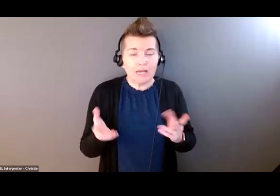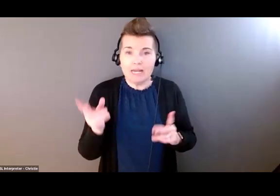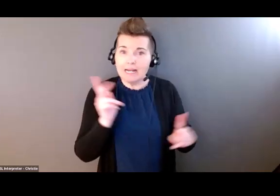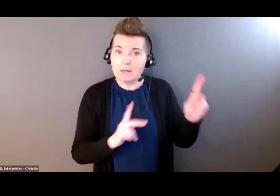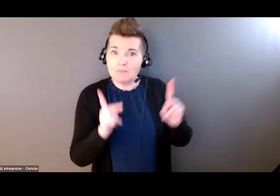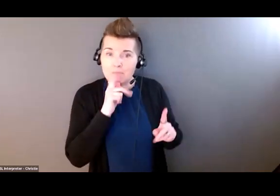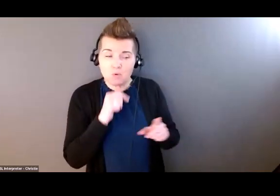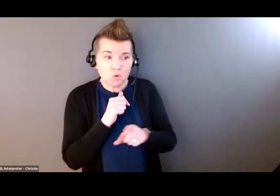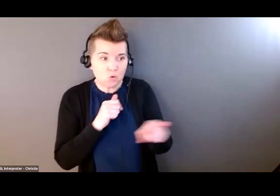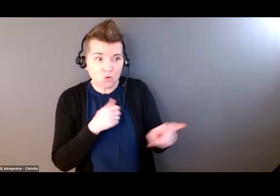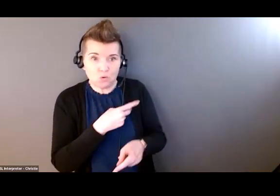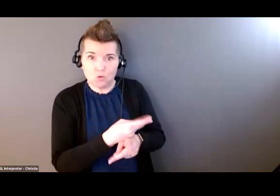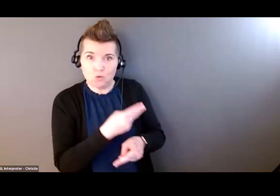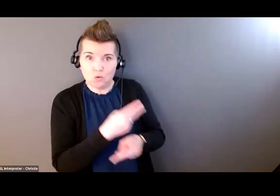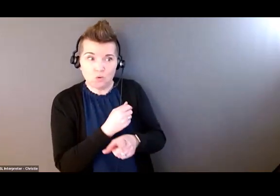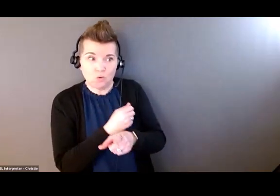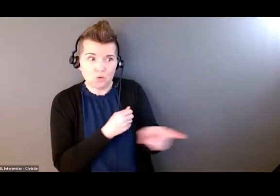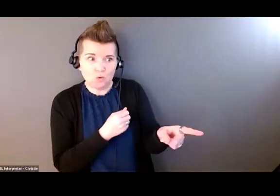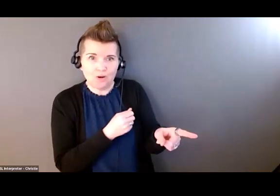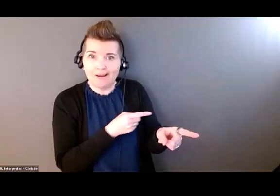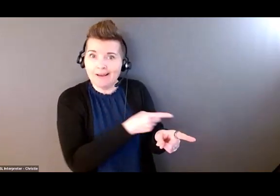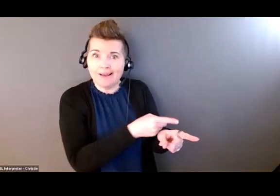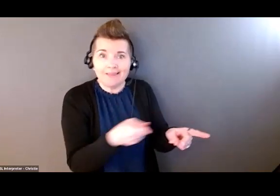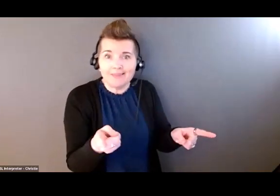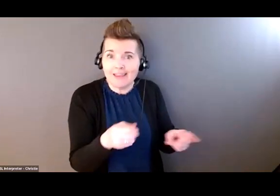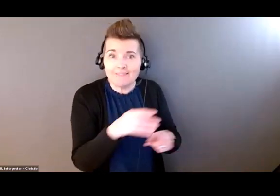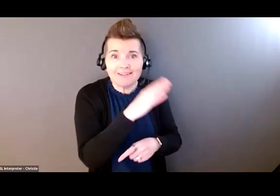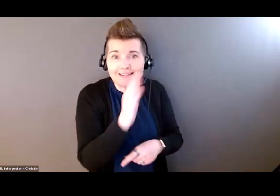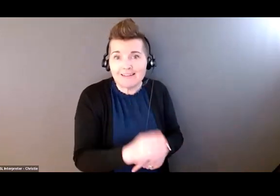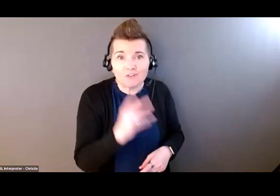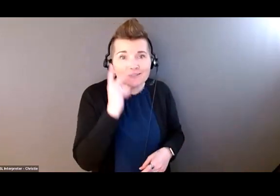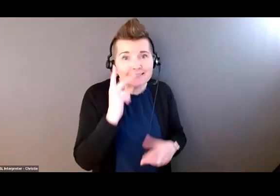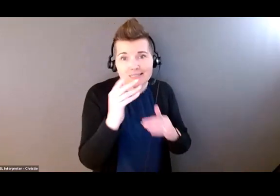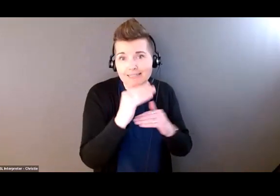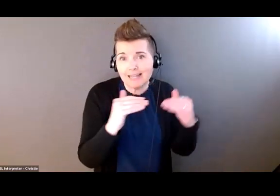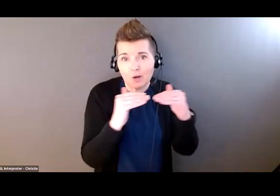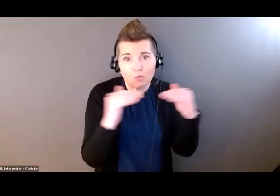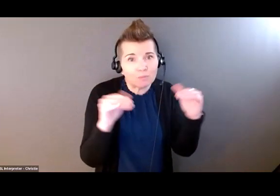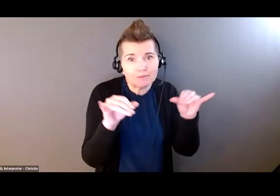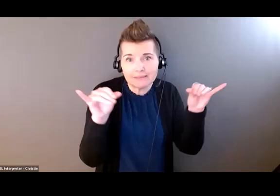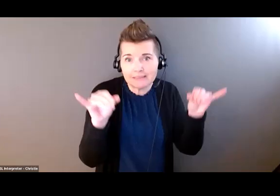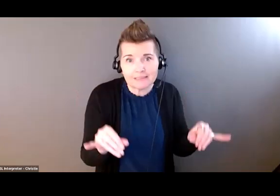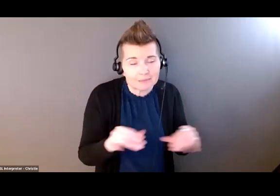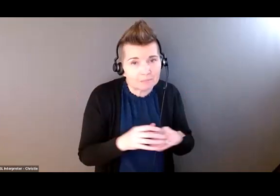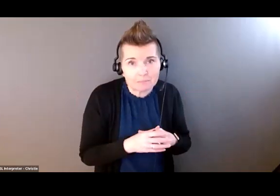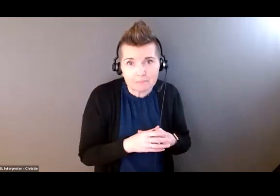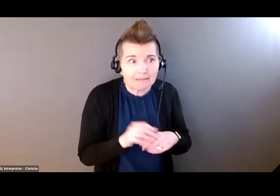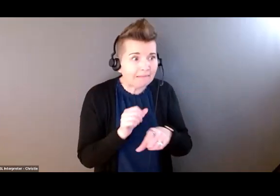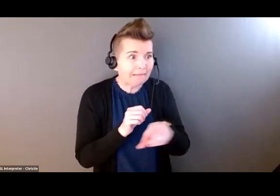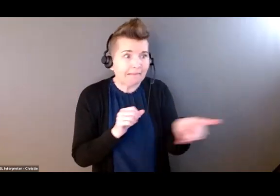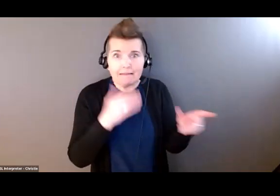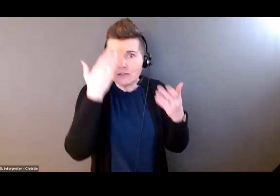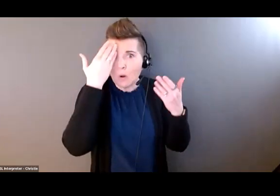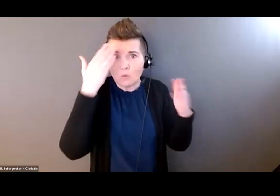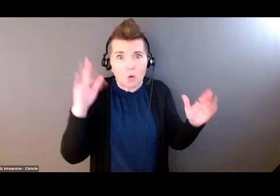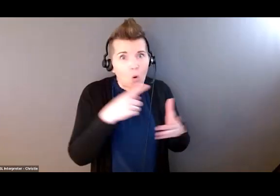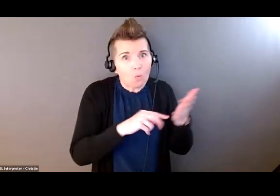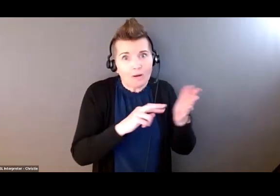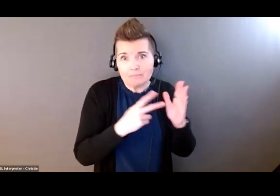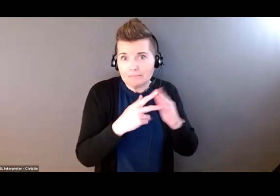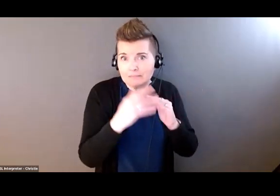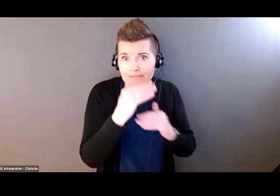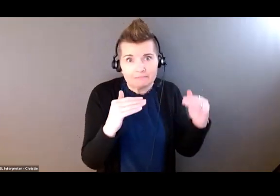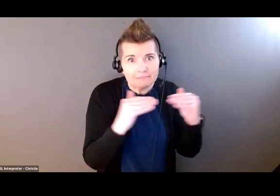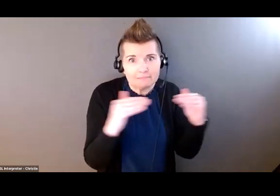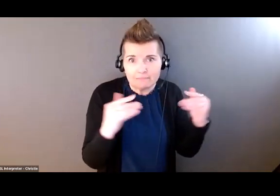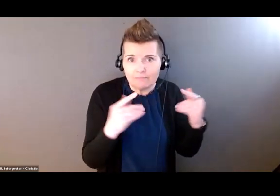has rules and regulations, it's really hard to step out and say, hey, I can see this differently. I